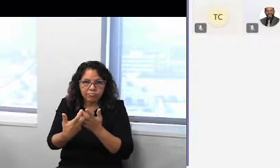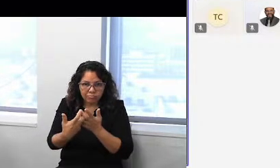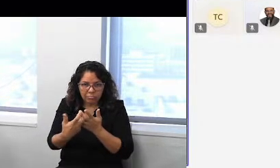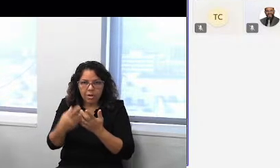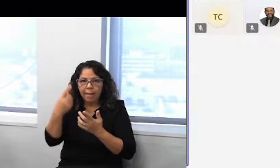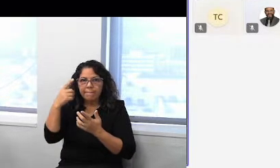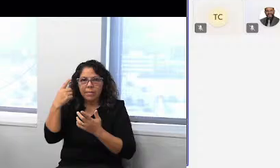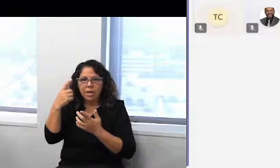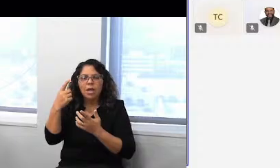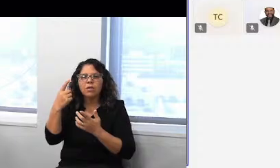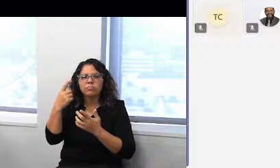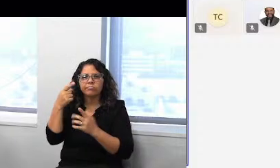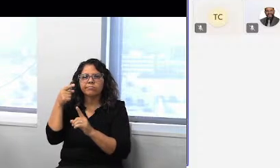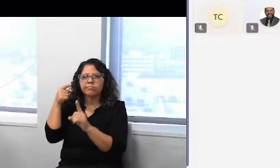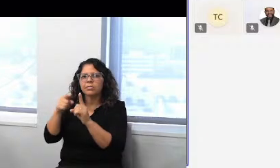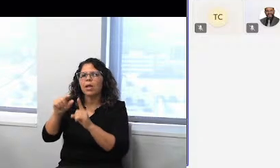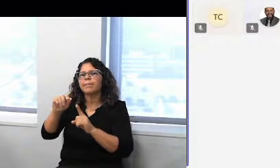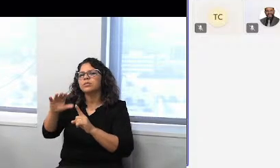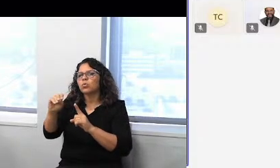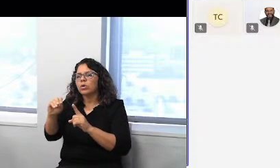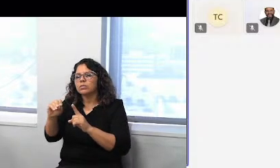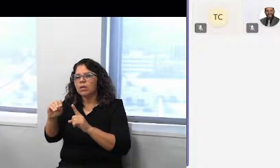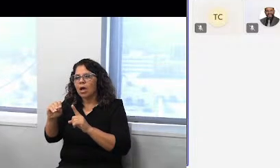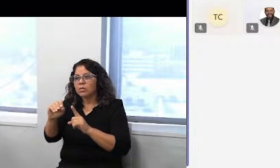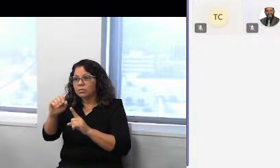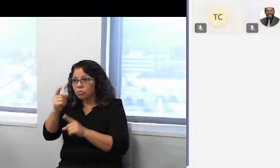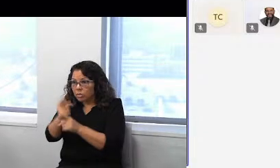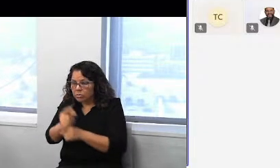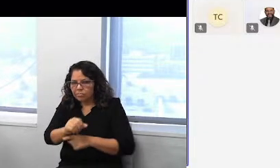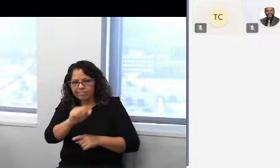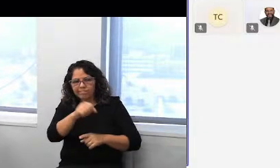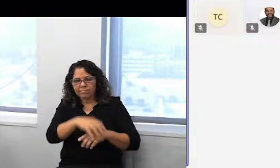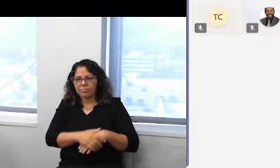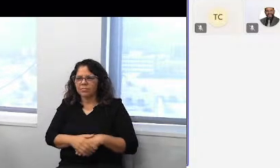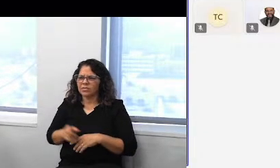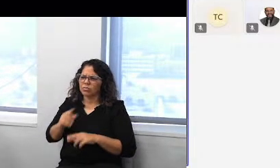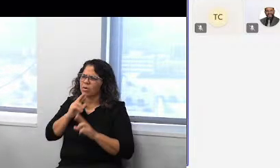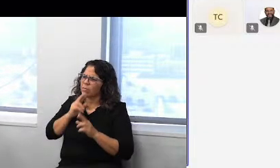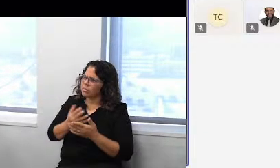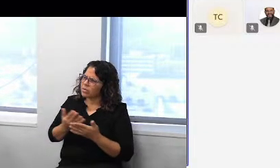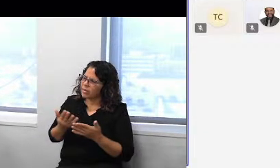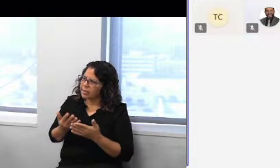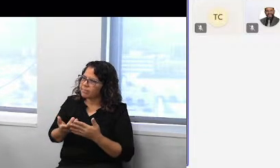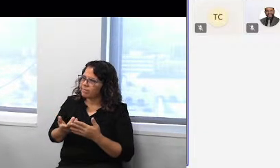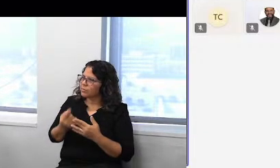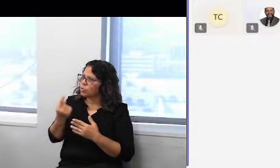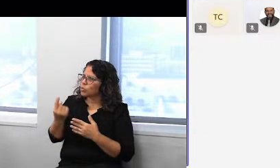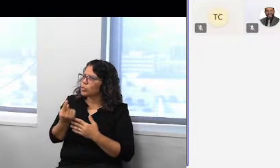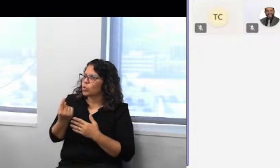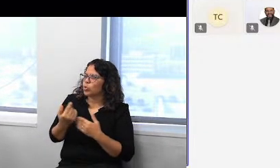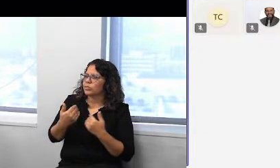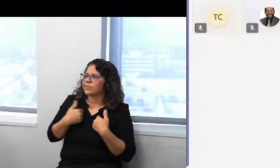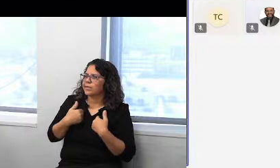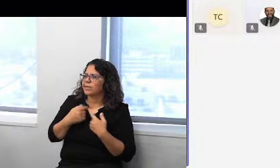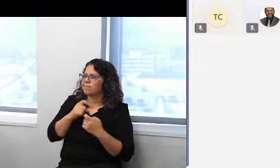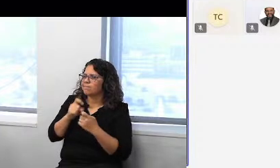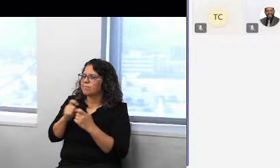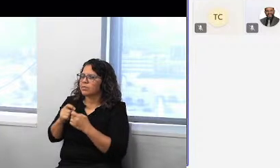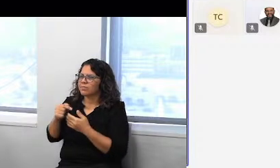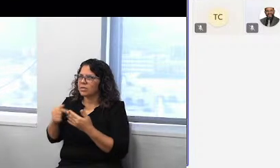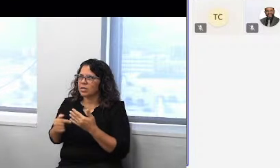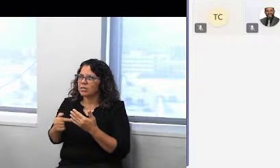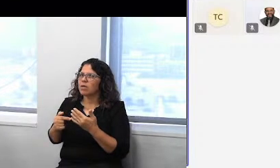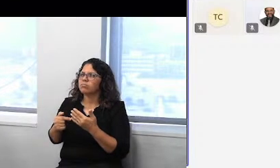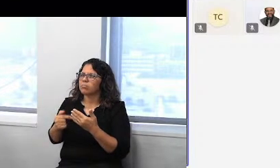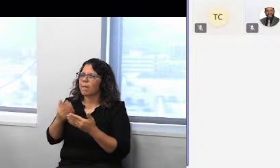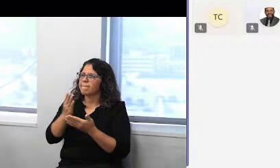Yes. And then I think what I understood from your answer is there's only so much specificity that you can promise because you don't know the specific projects or